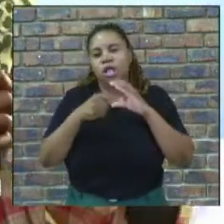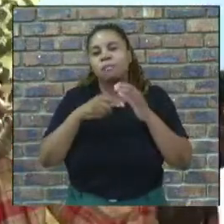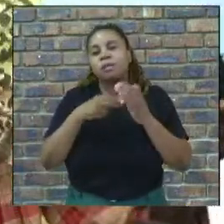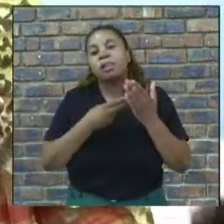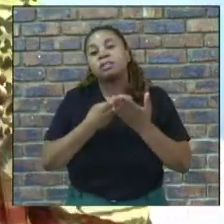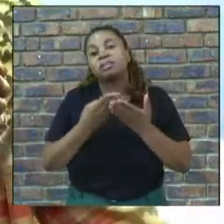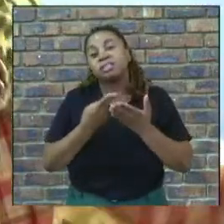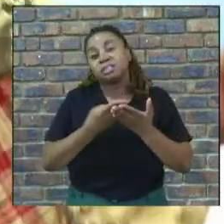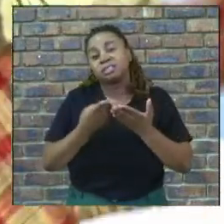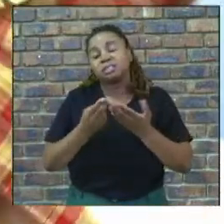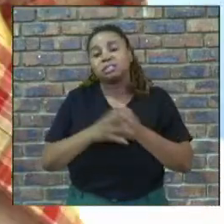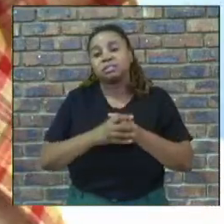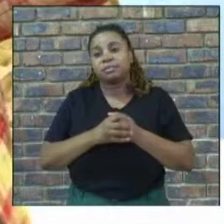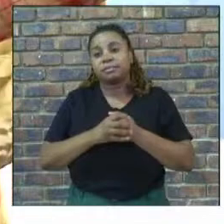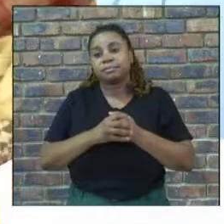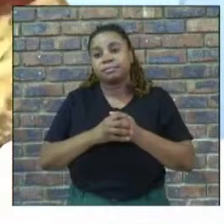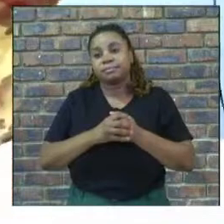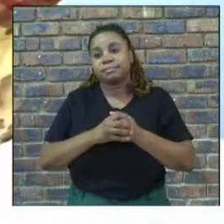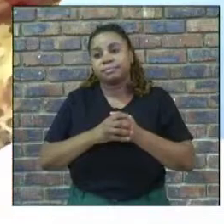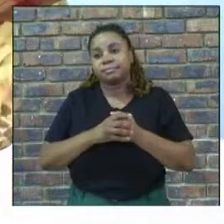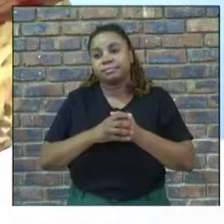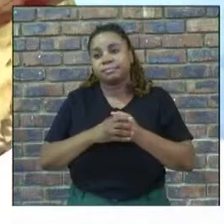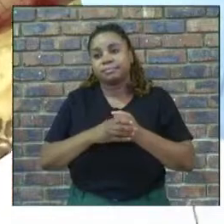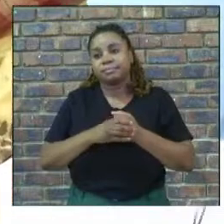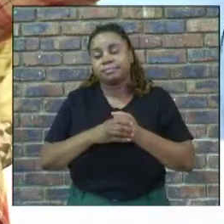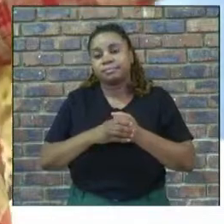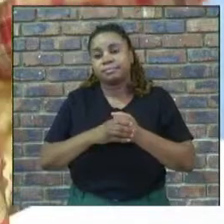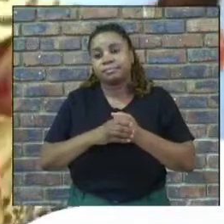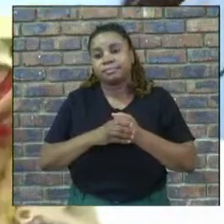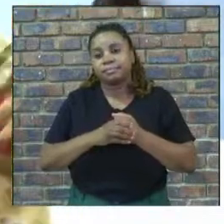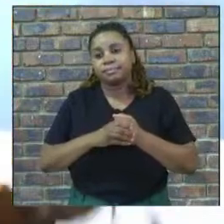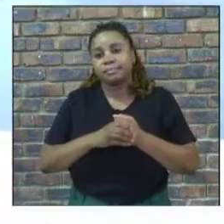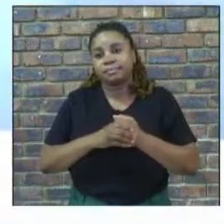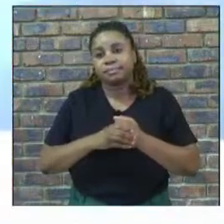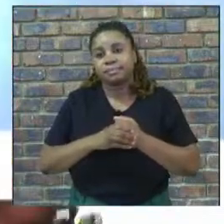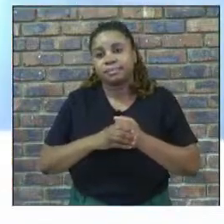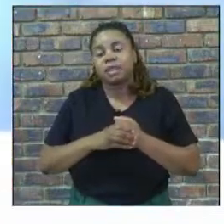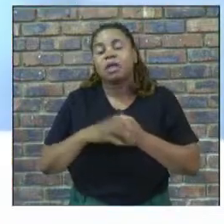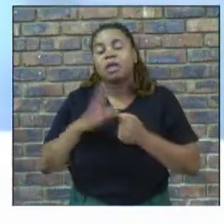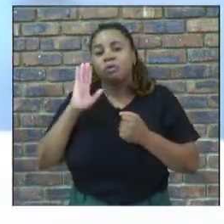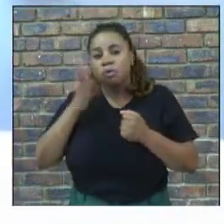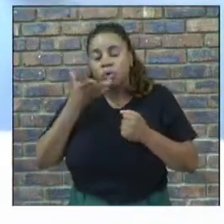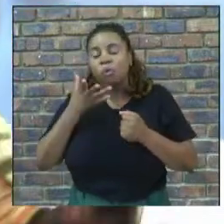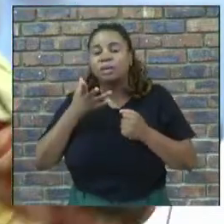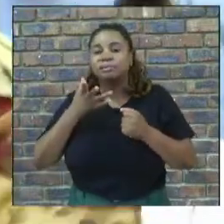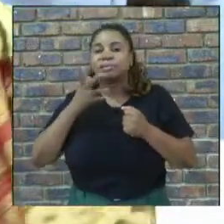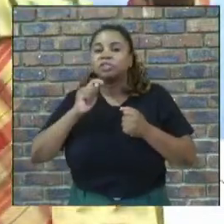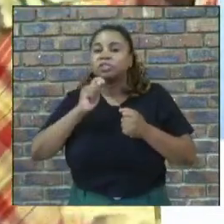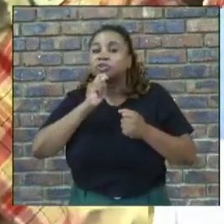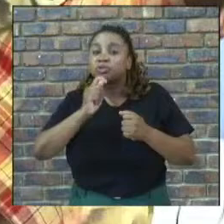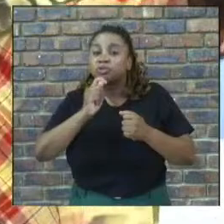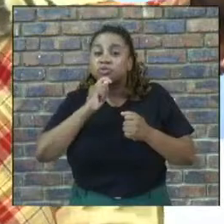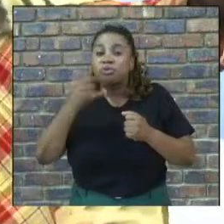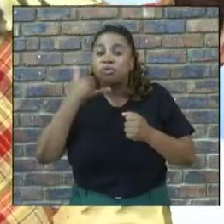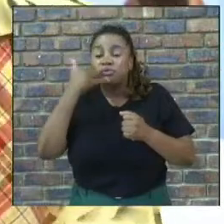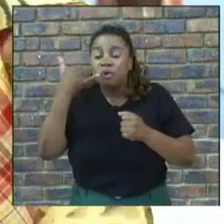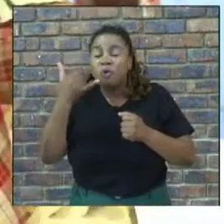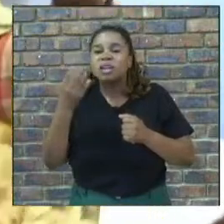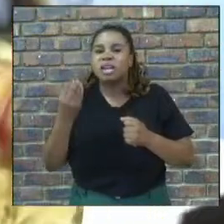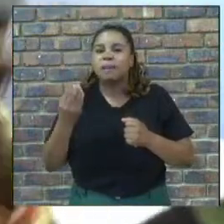kuphelile la uthi wenza lokho kwenzako lekhaya sele sewuthengene airtime uthi ufonela